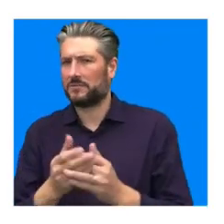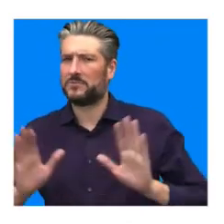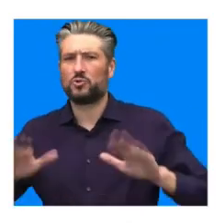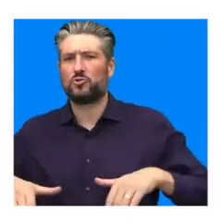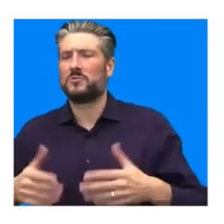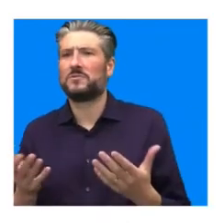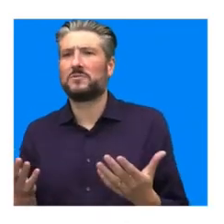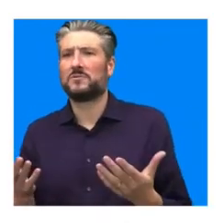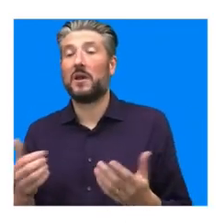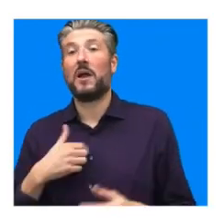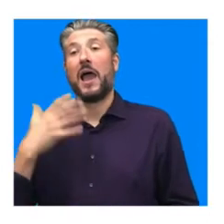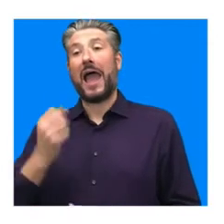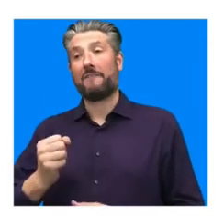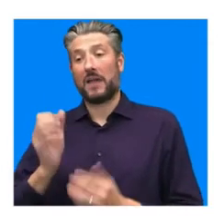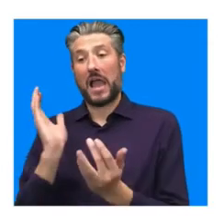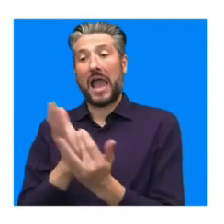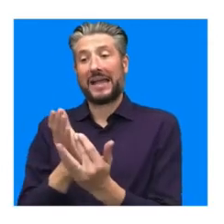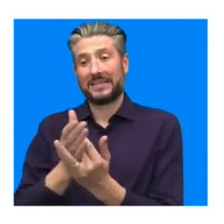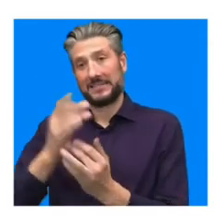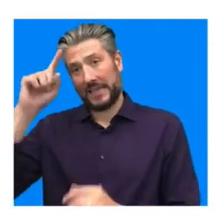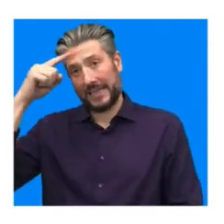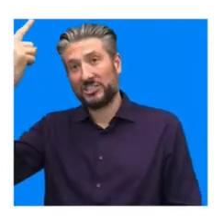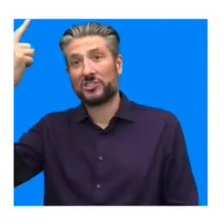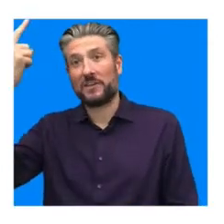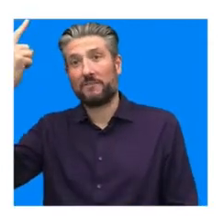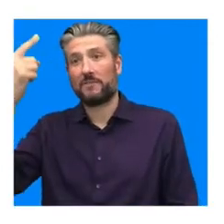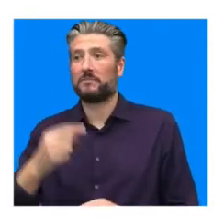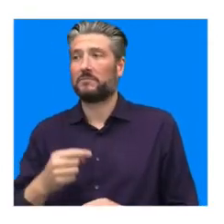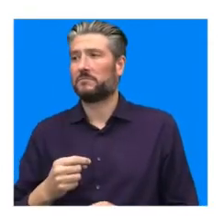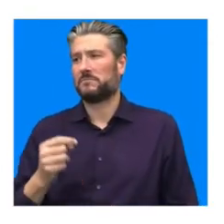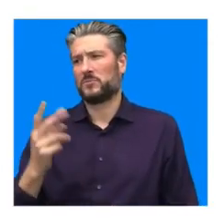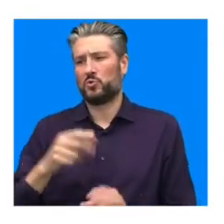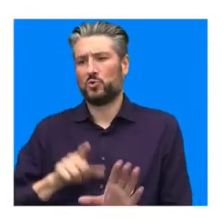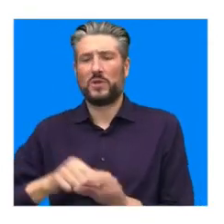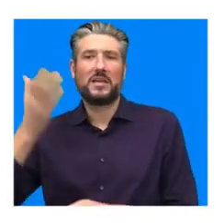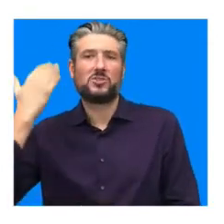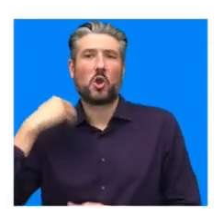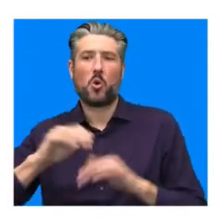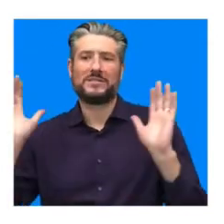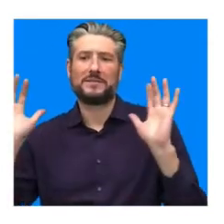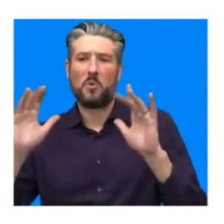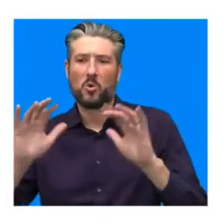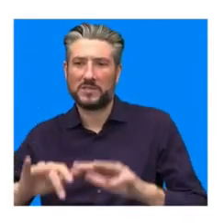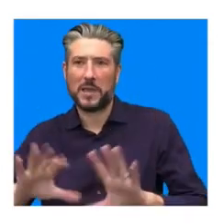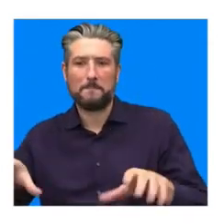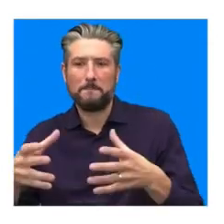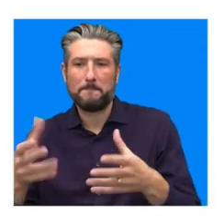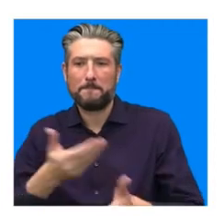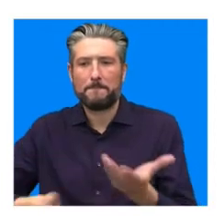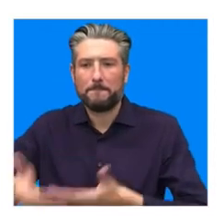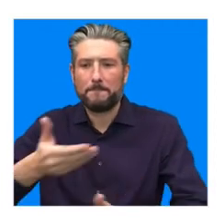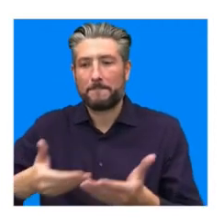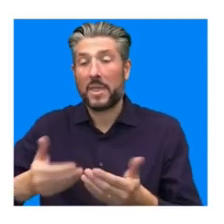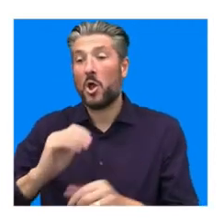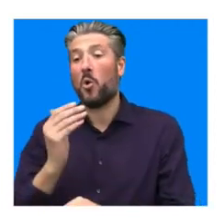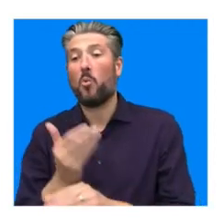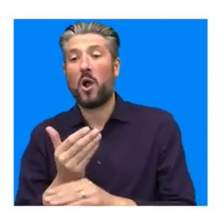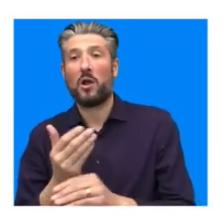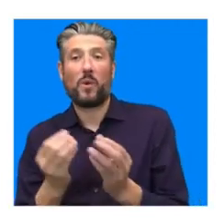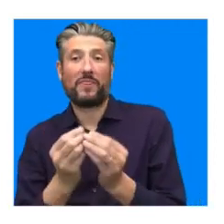Initiative. We had a symposium 2 years ago, and with Cornell Tech, a university in New York